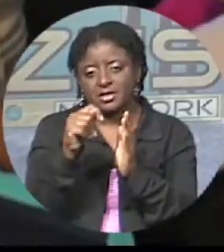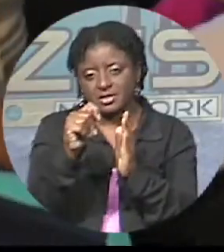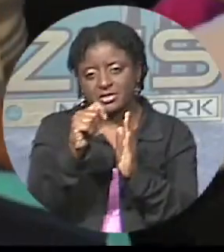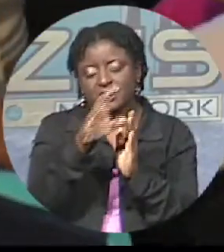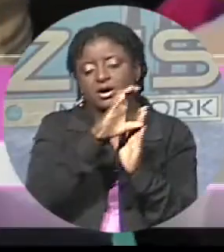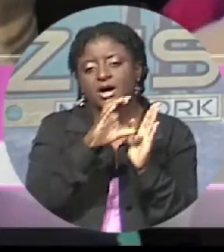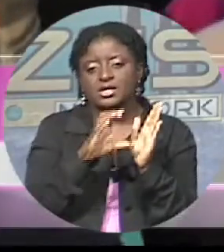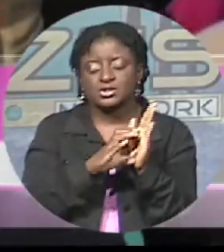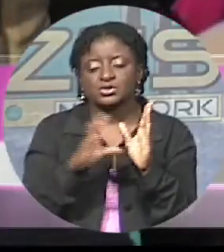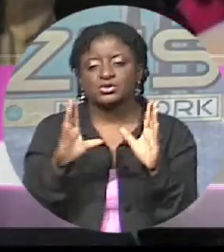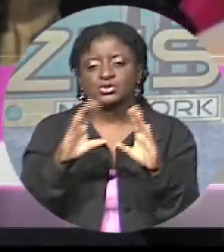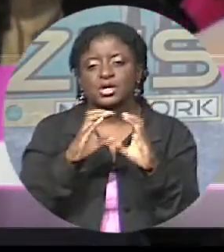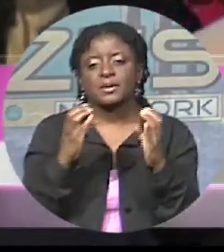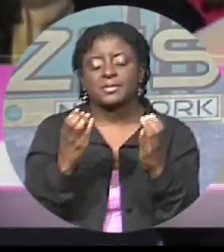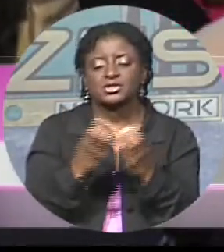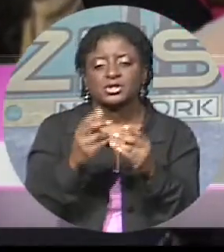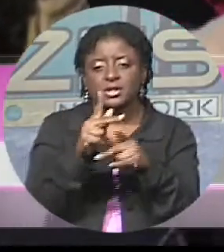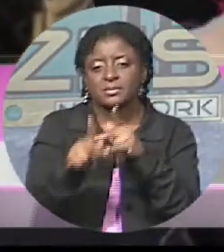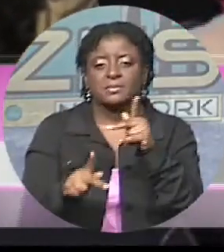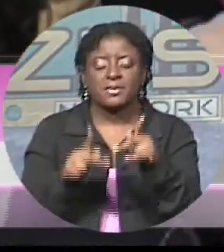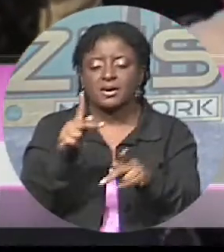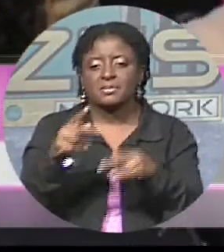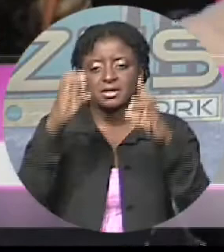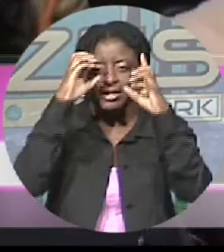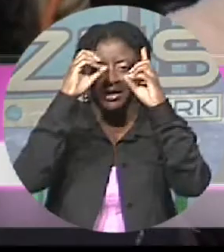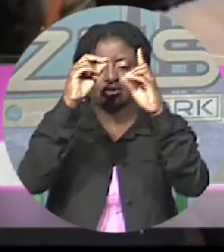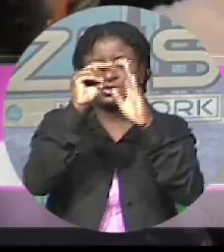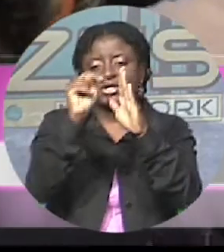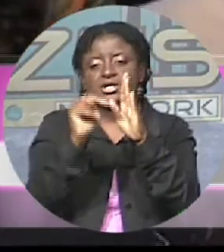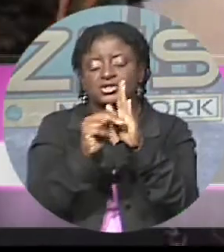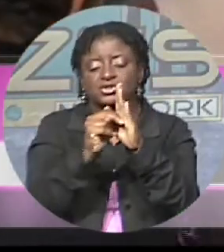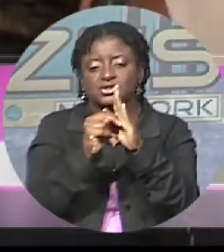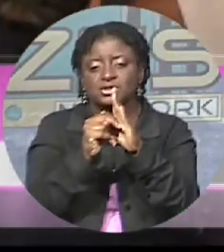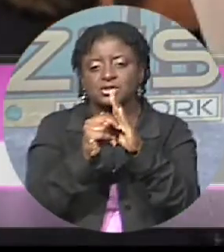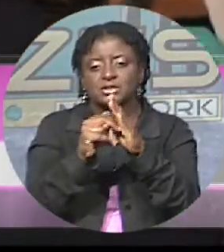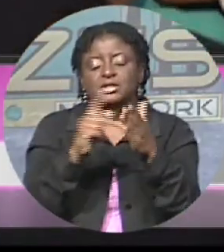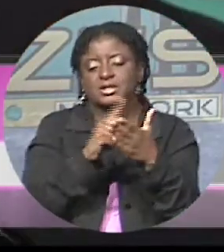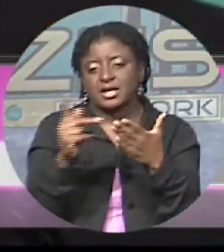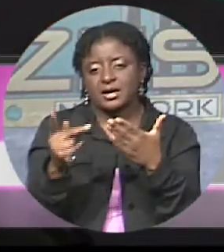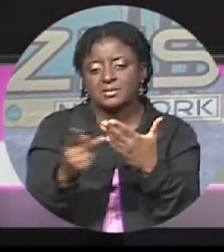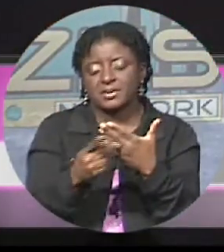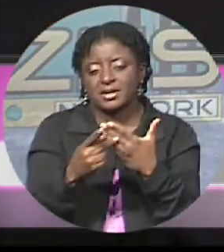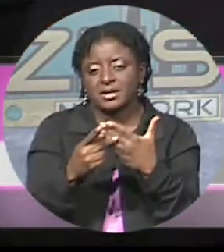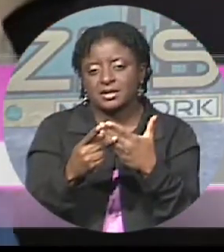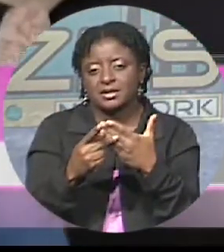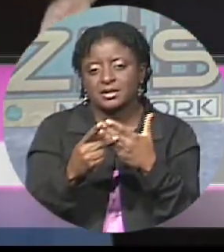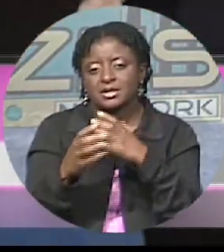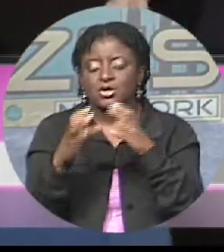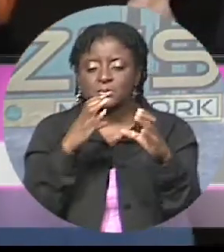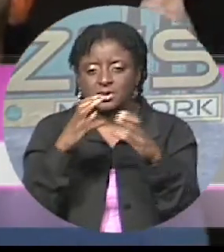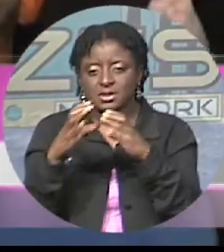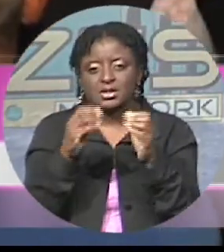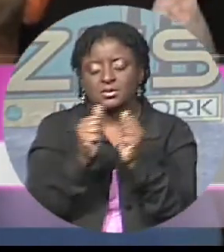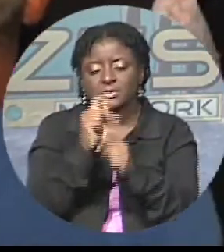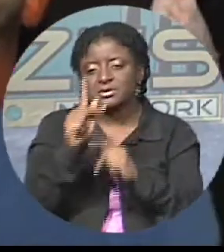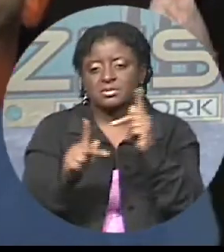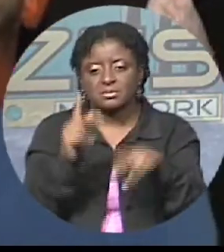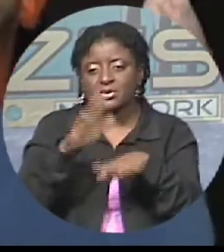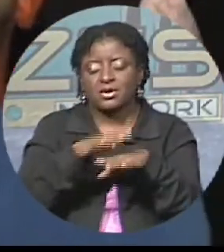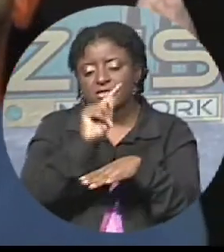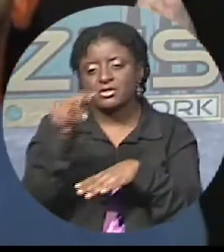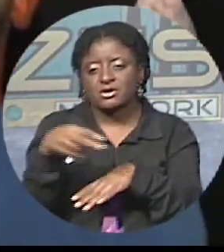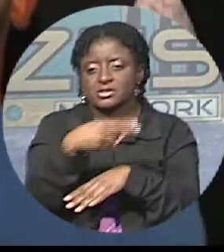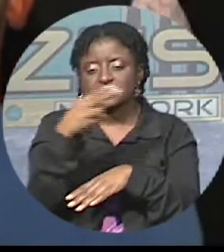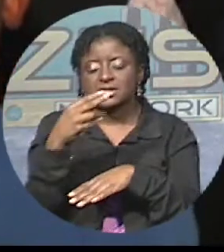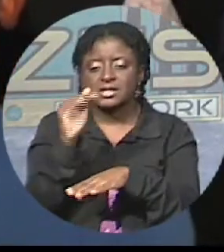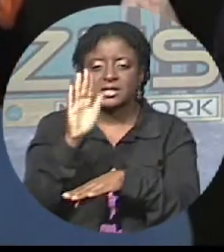Constitutional Commission's public education campaign taking an interactive approach in its first presentation to Long Islanders on Thursday evening. They